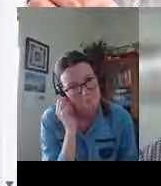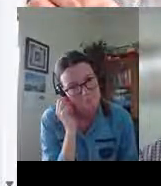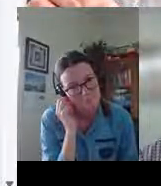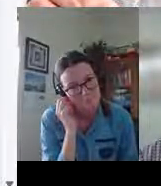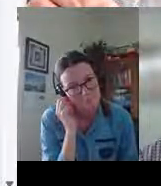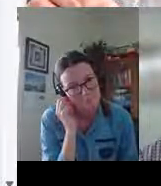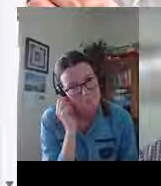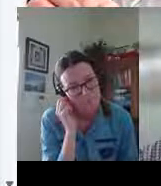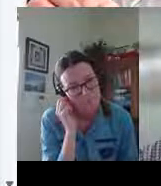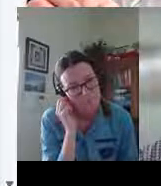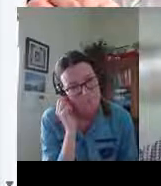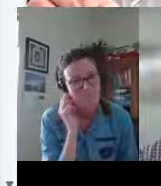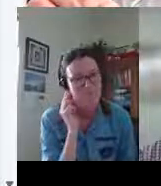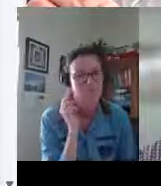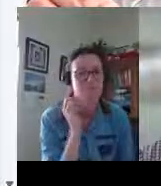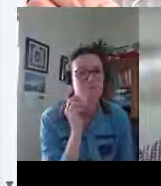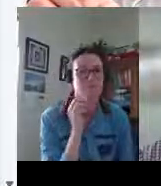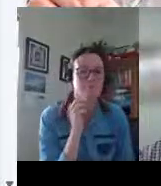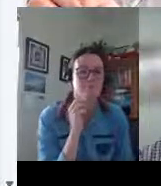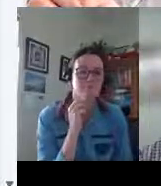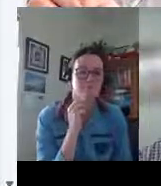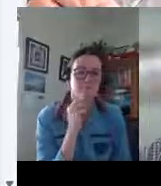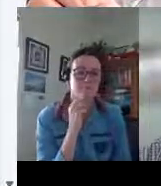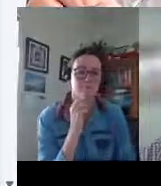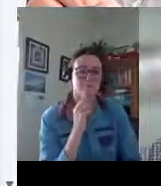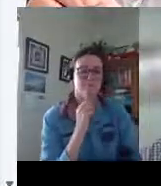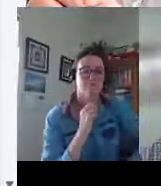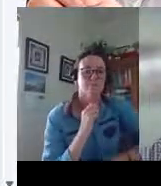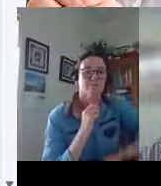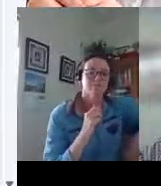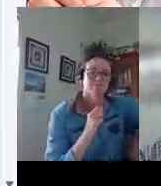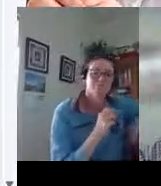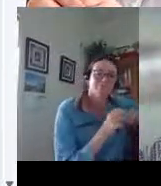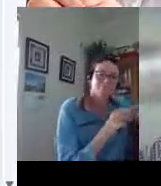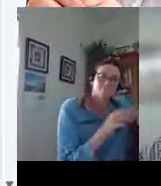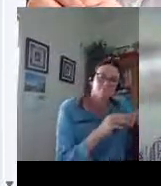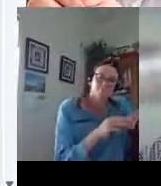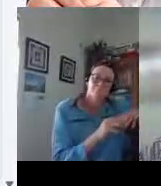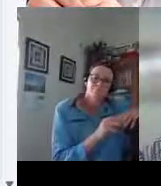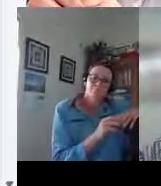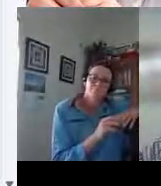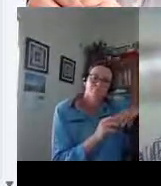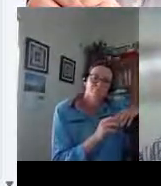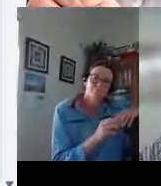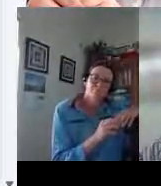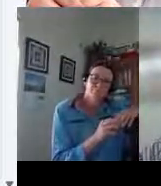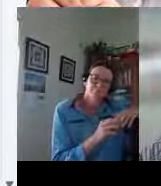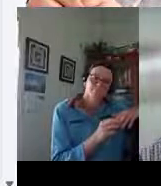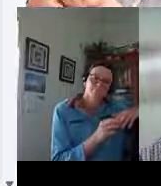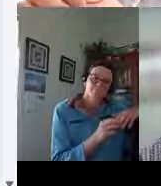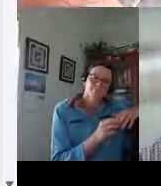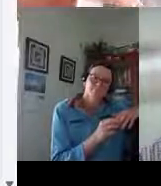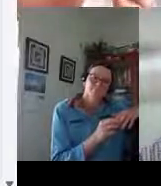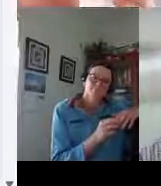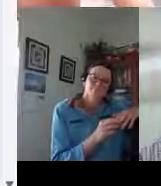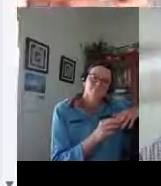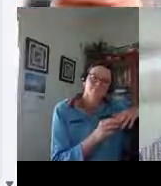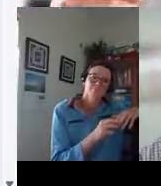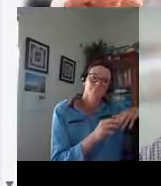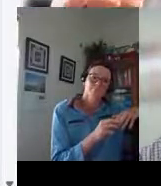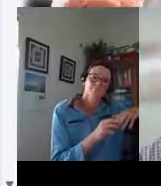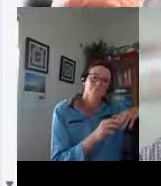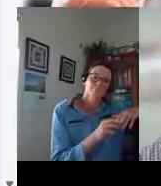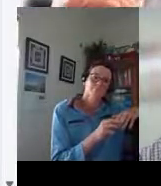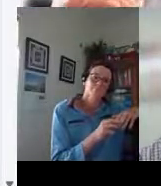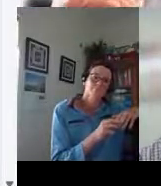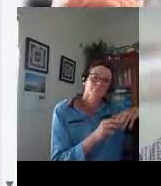and reliability in regional Australia through pilot microgrid demonstrations. And as part of that, remove